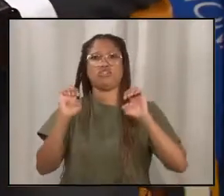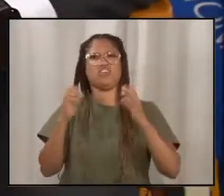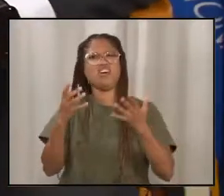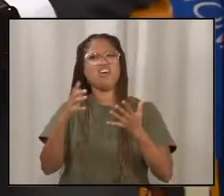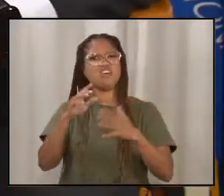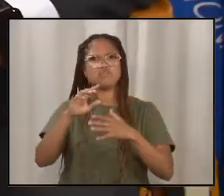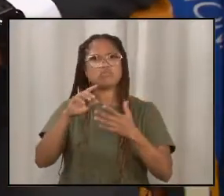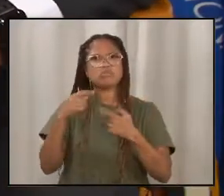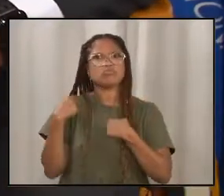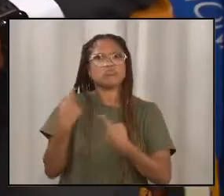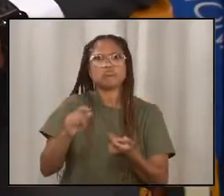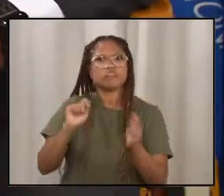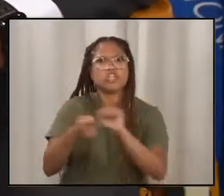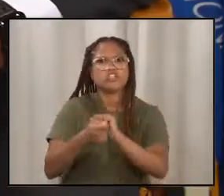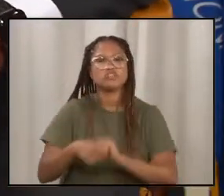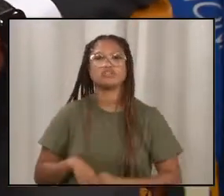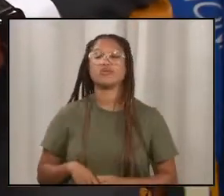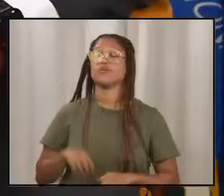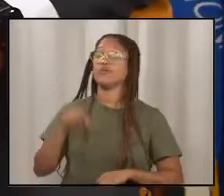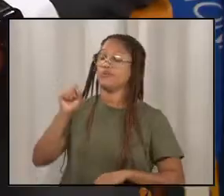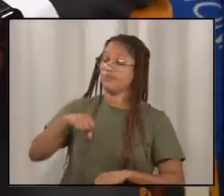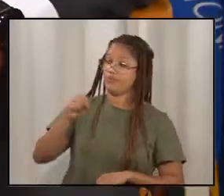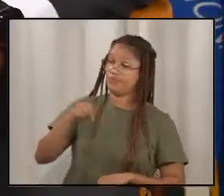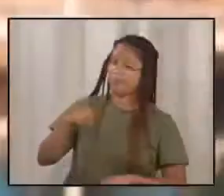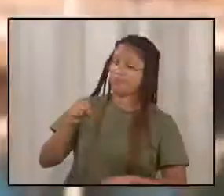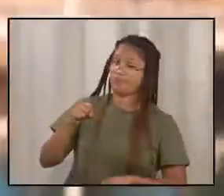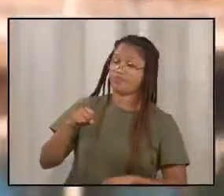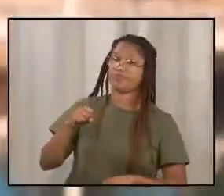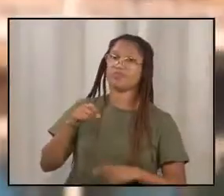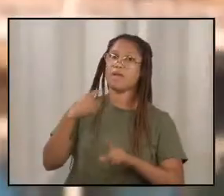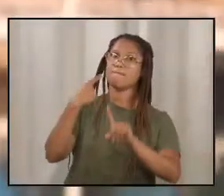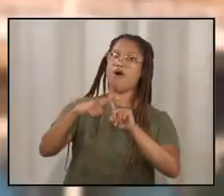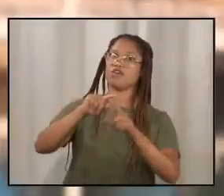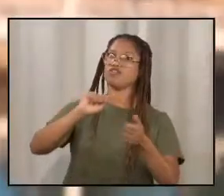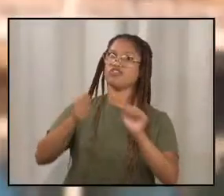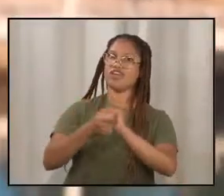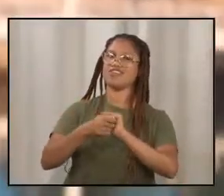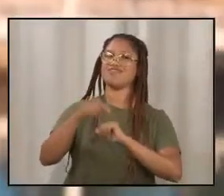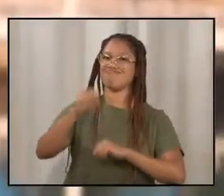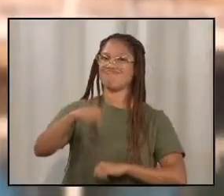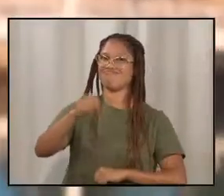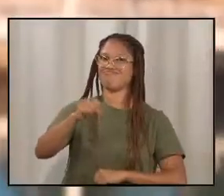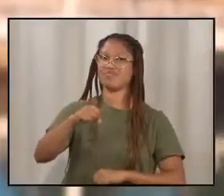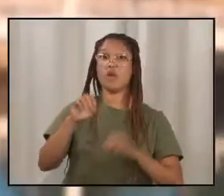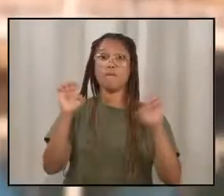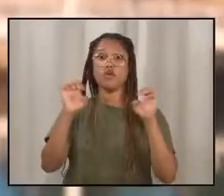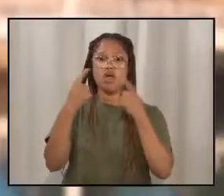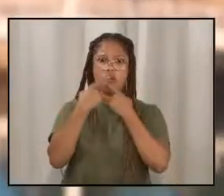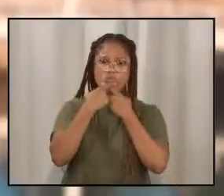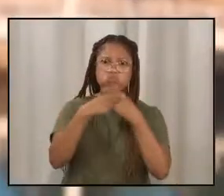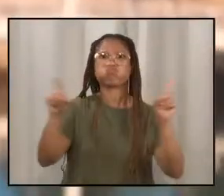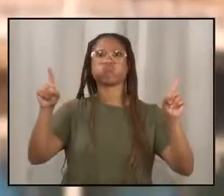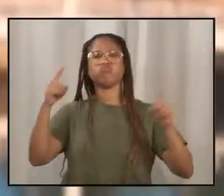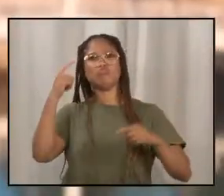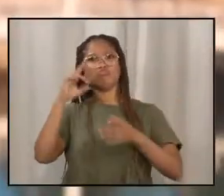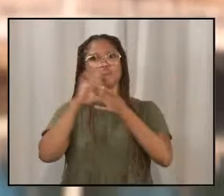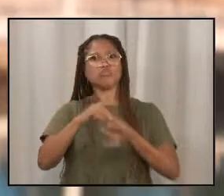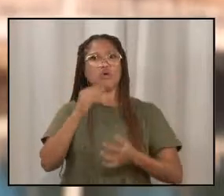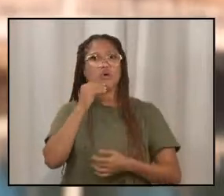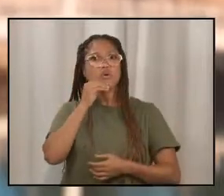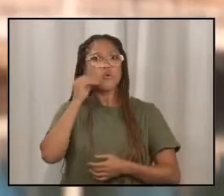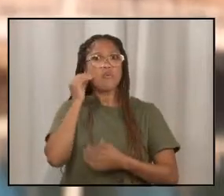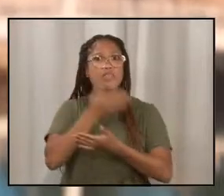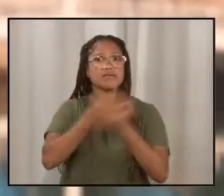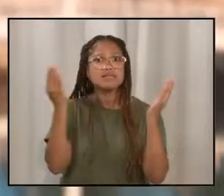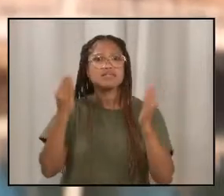proclamation has sort of shifted our work in a positive way. The emergency proclamation has allowed us to really expand our capacity